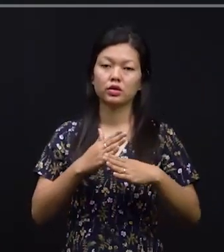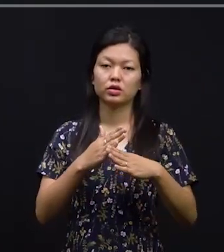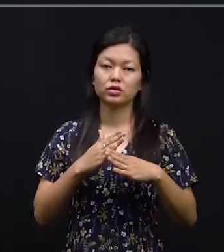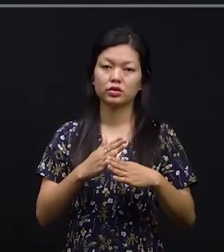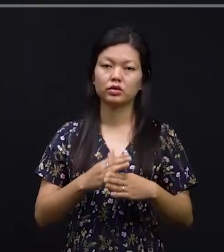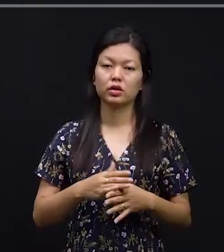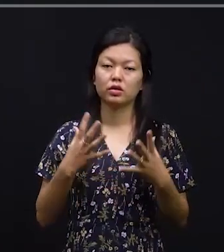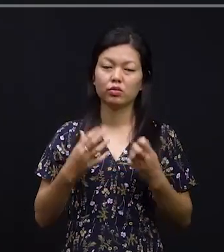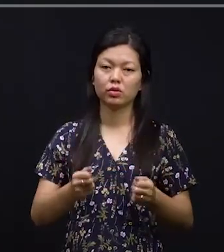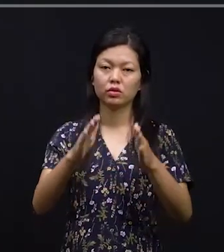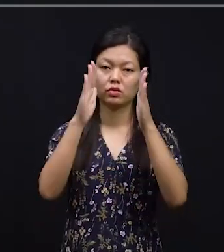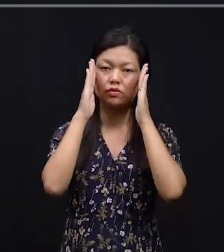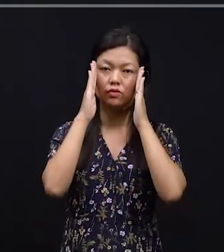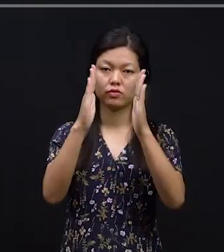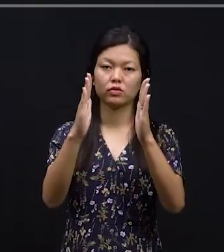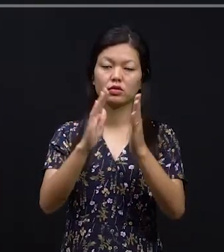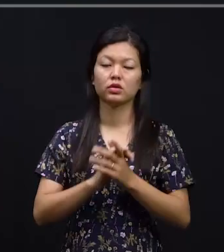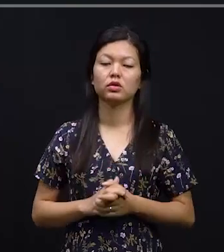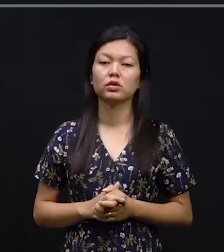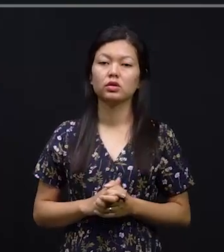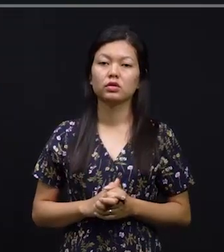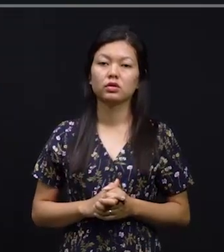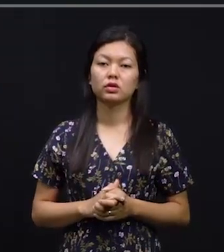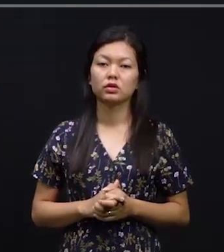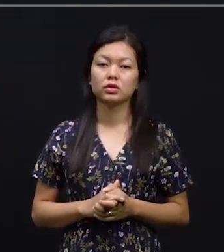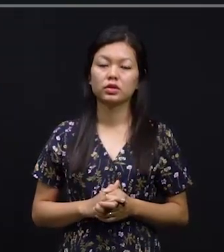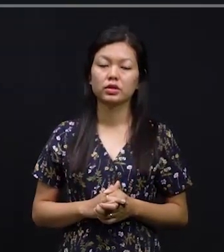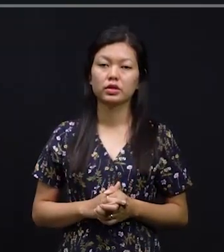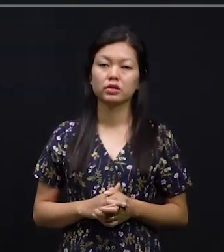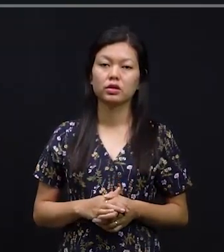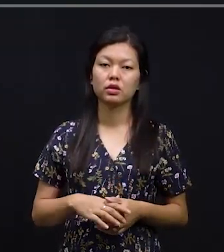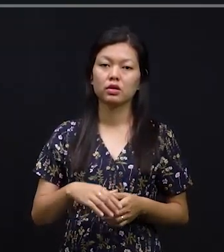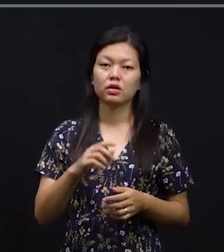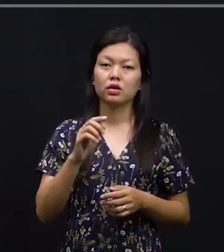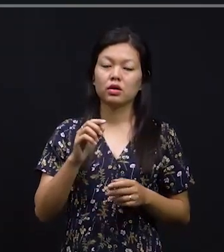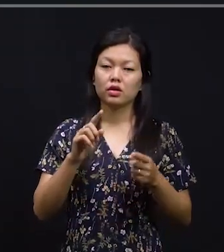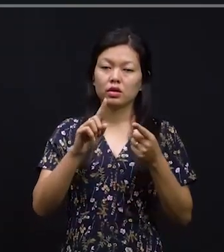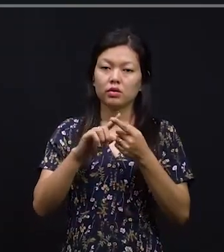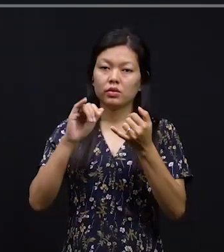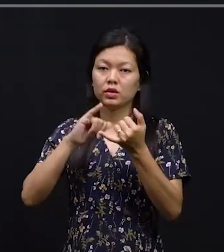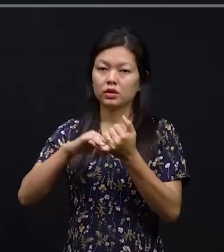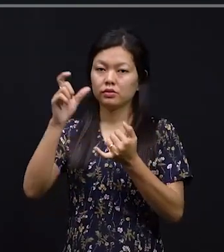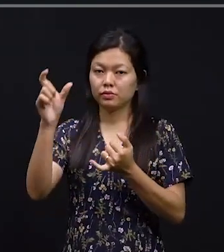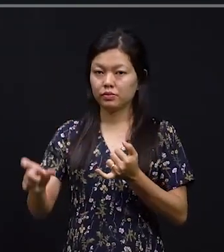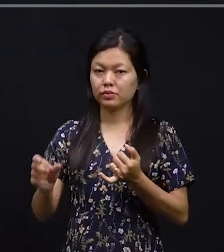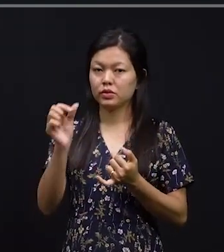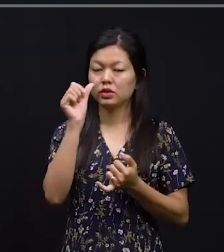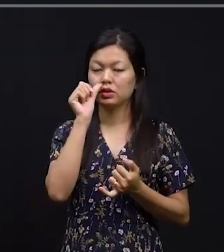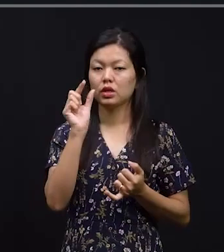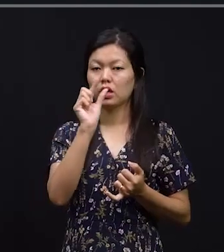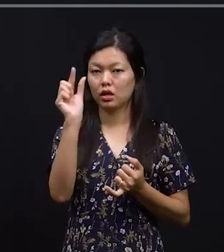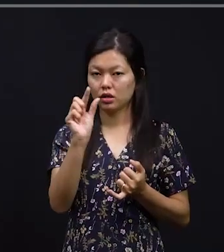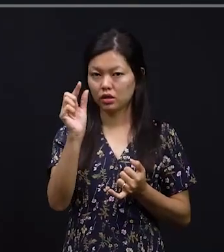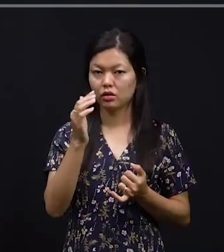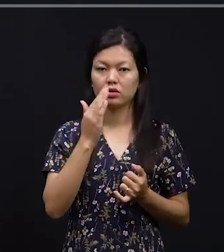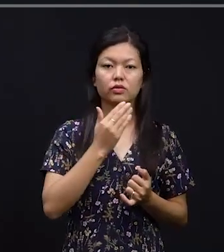to be present in the present situation where the nephew and Mr. Scrooge are going to be having a discussion. Okay, this will